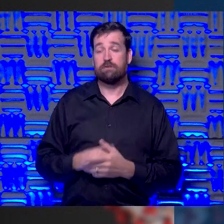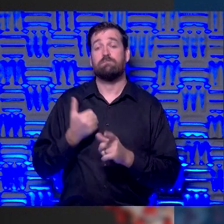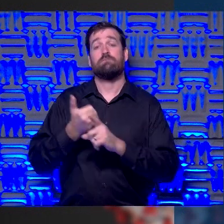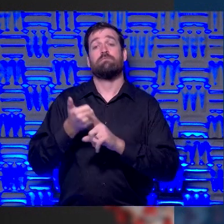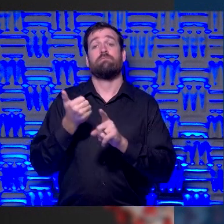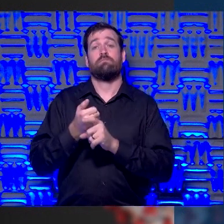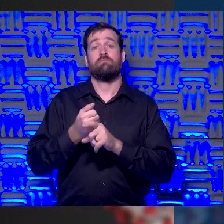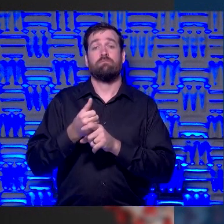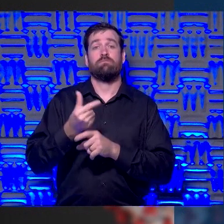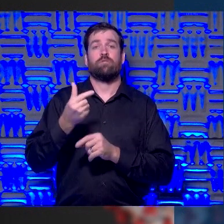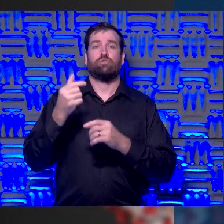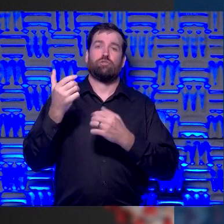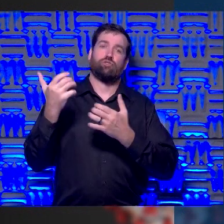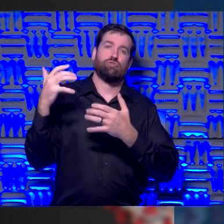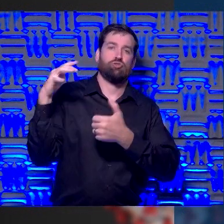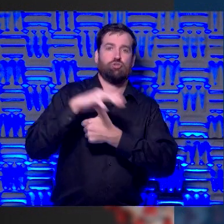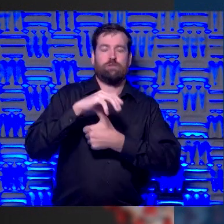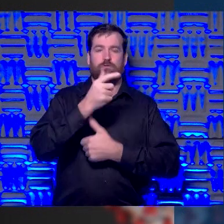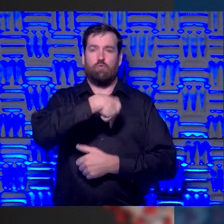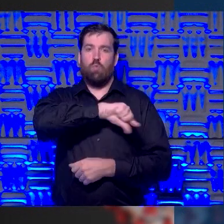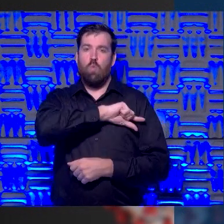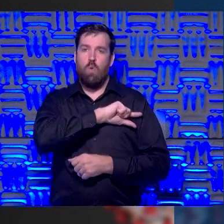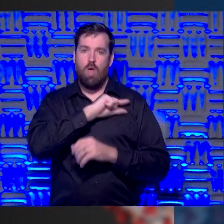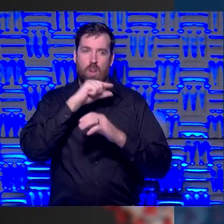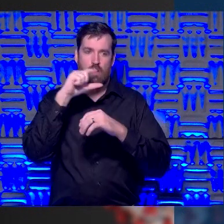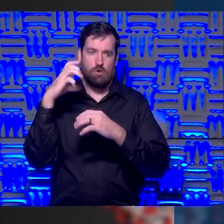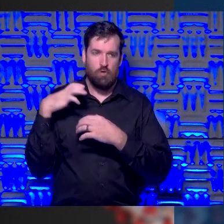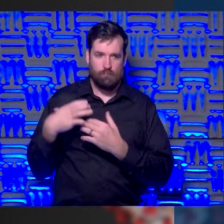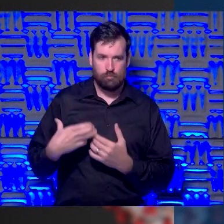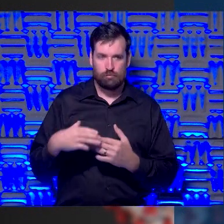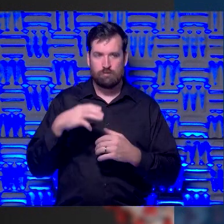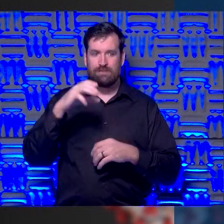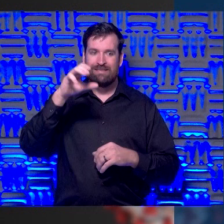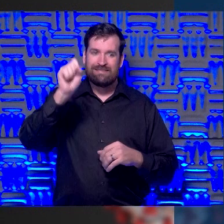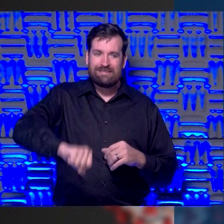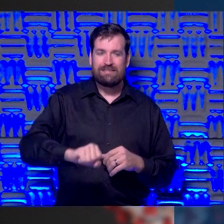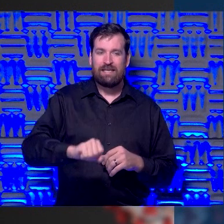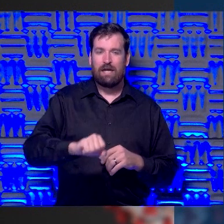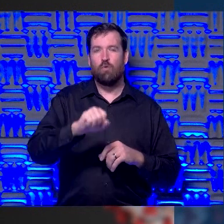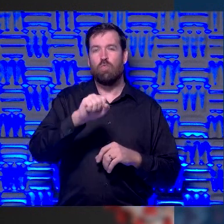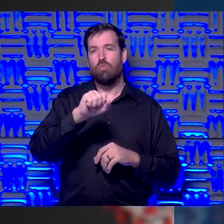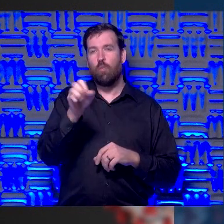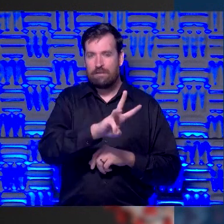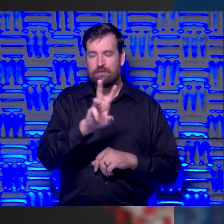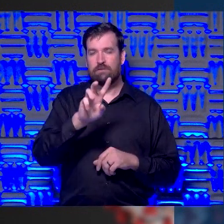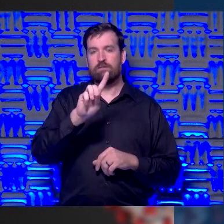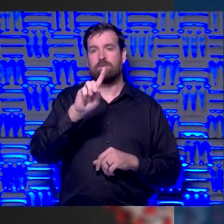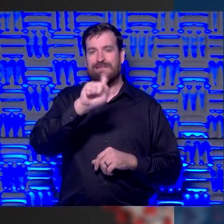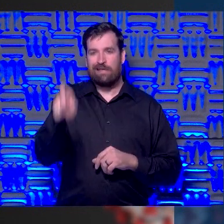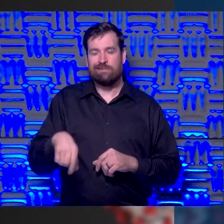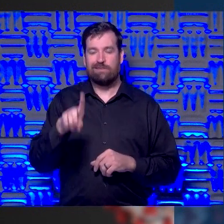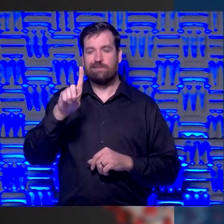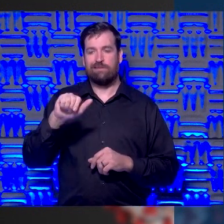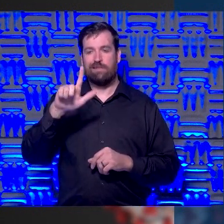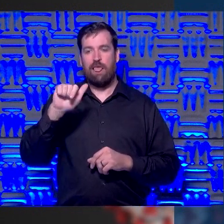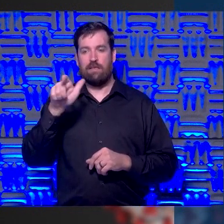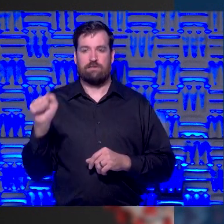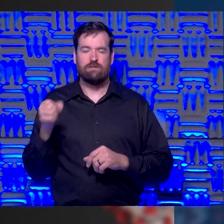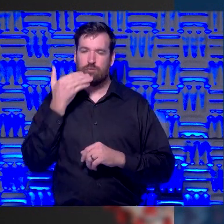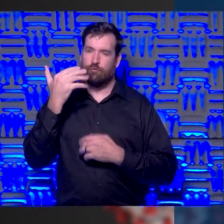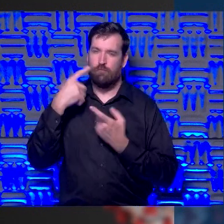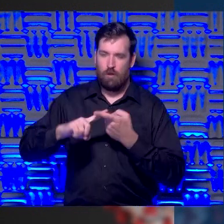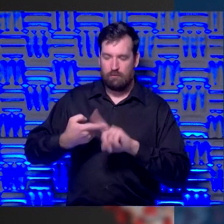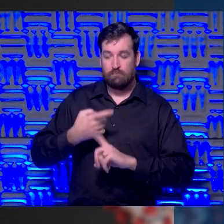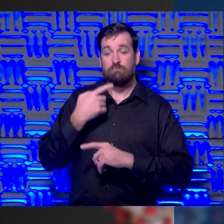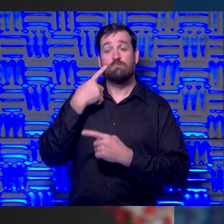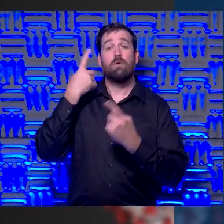the Chief Quality Officer down at the UT Southwestern Medical Center, University of Texas Southwest in Dallas, and good friend of all of ours. And so she